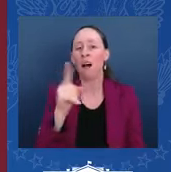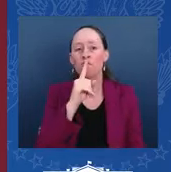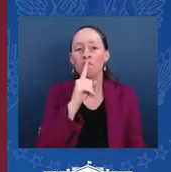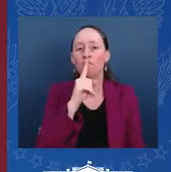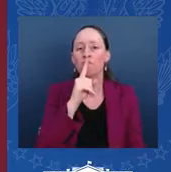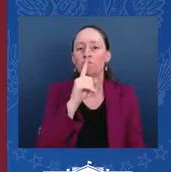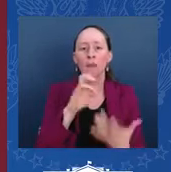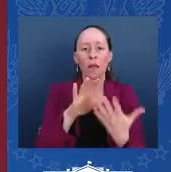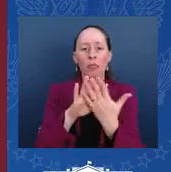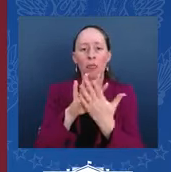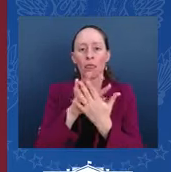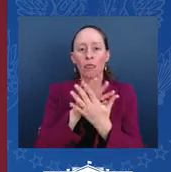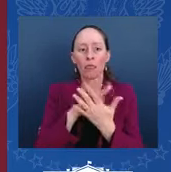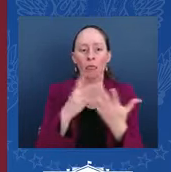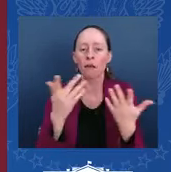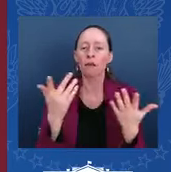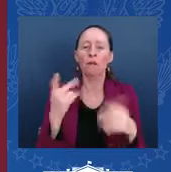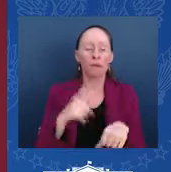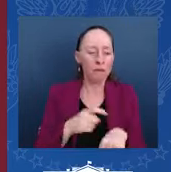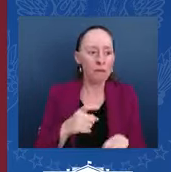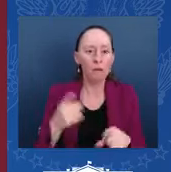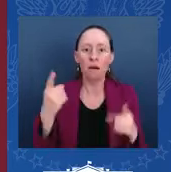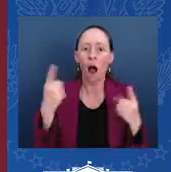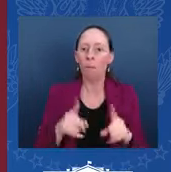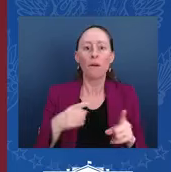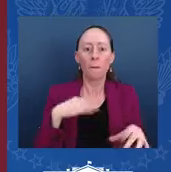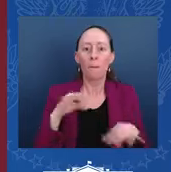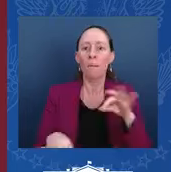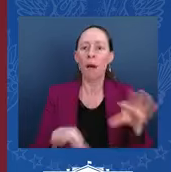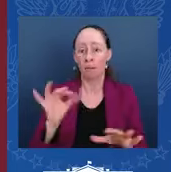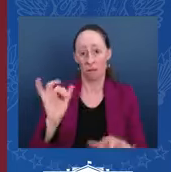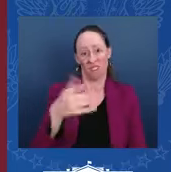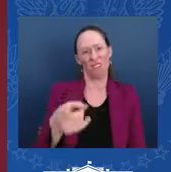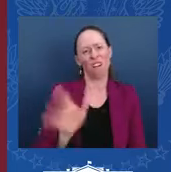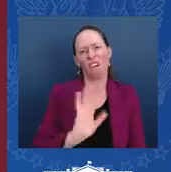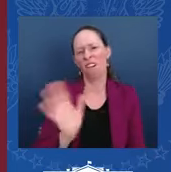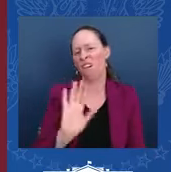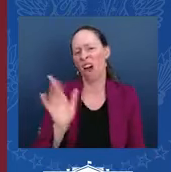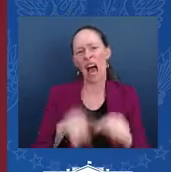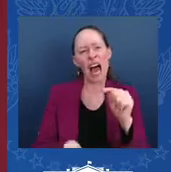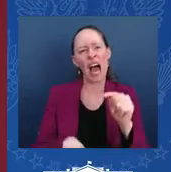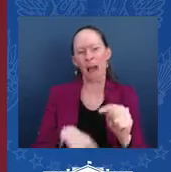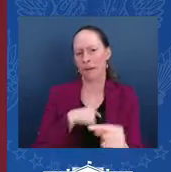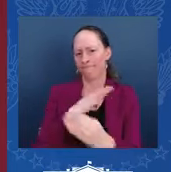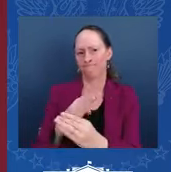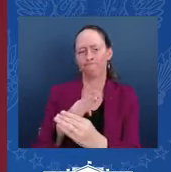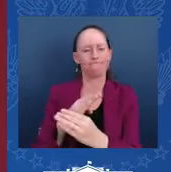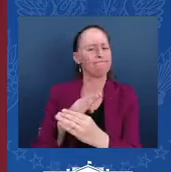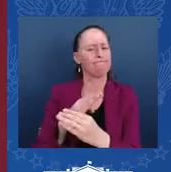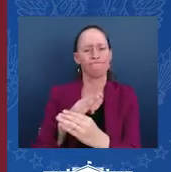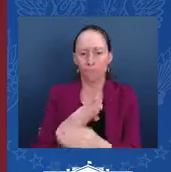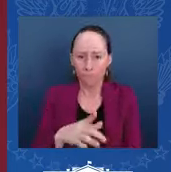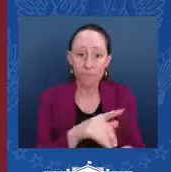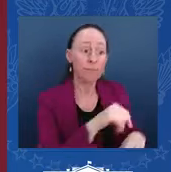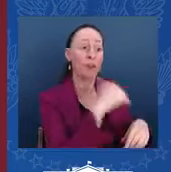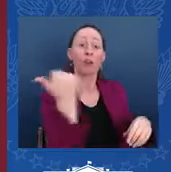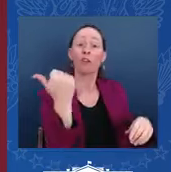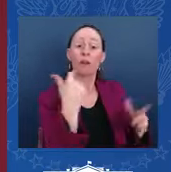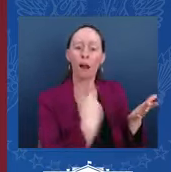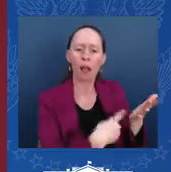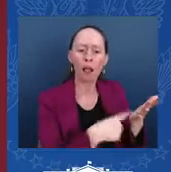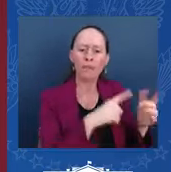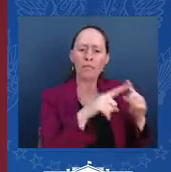ended those unfair surprise medical bills. When I was, years ago, when I was in the Senate,